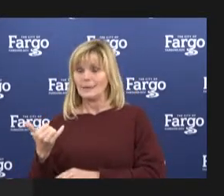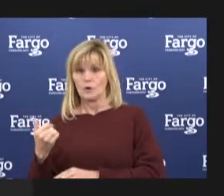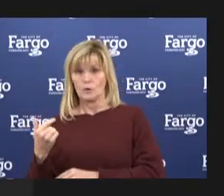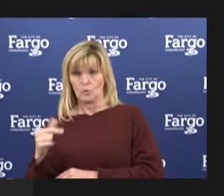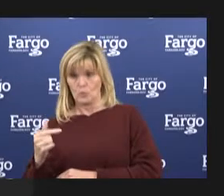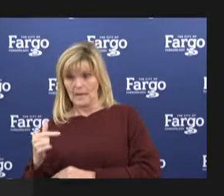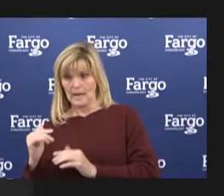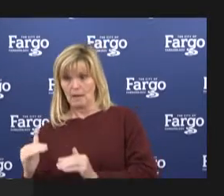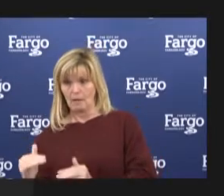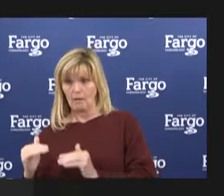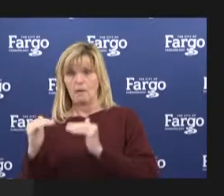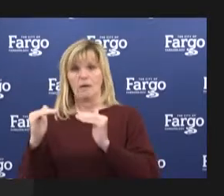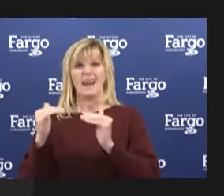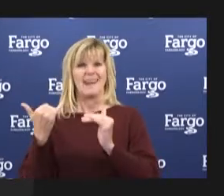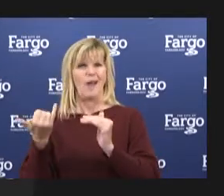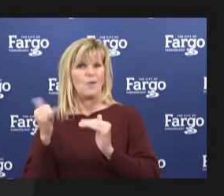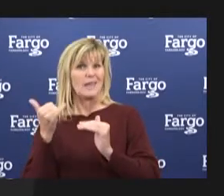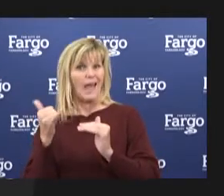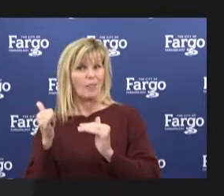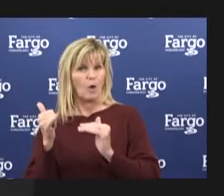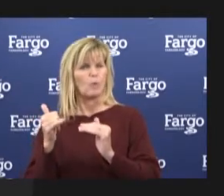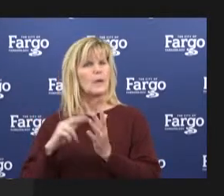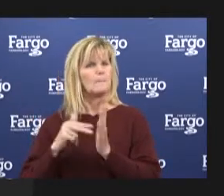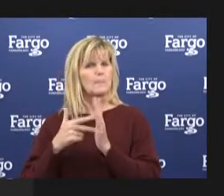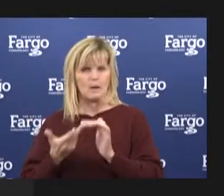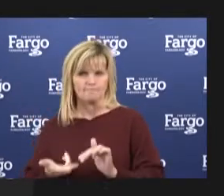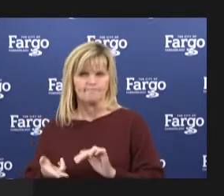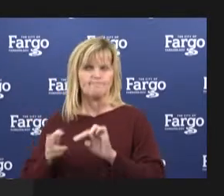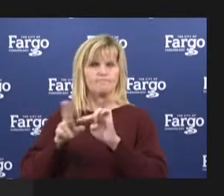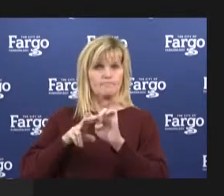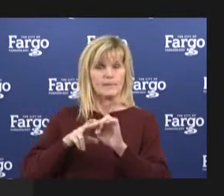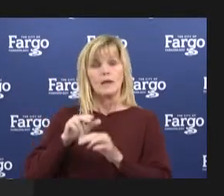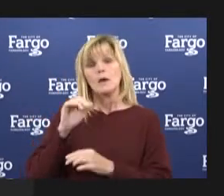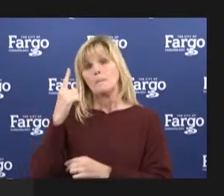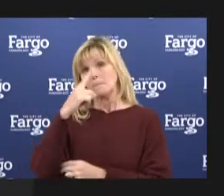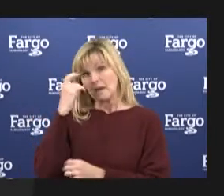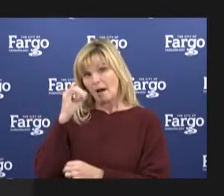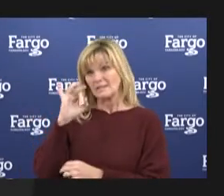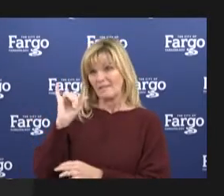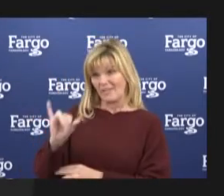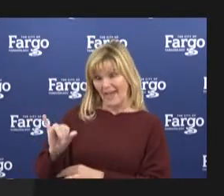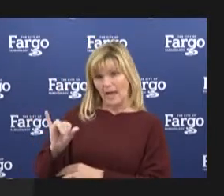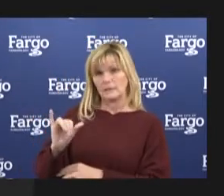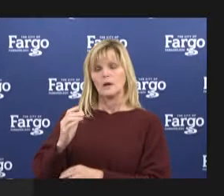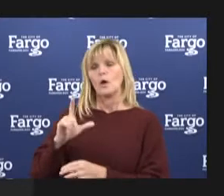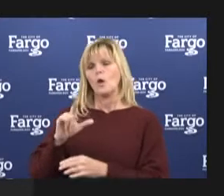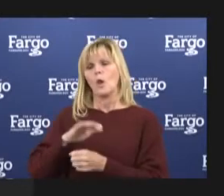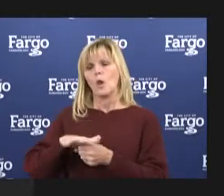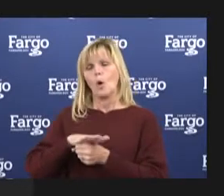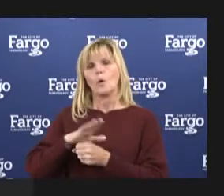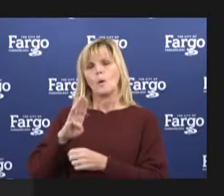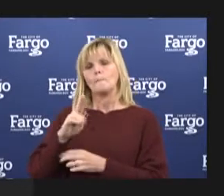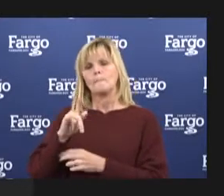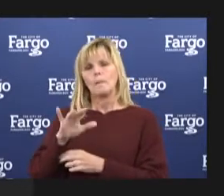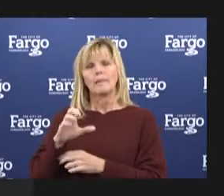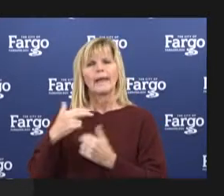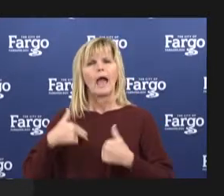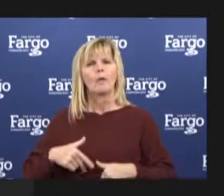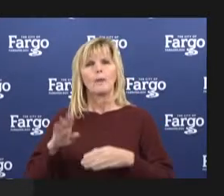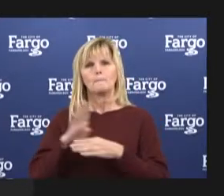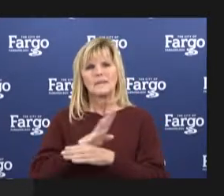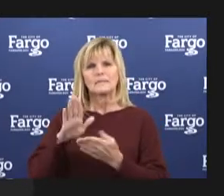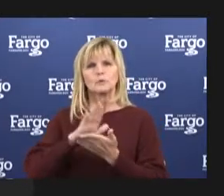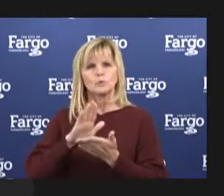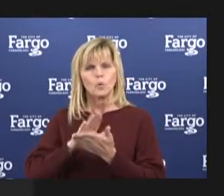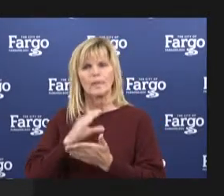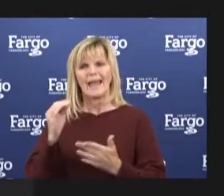or moderate risk category. Because of that, recommendations provided by local public health to businesses, schools, and event